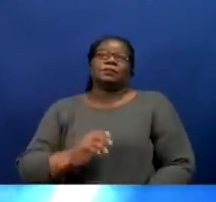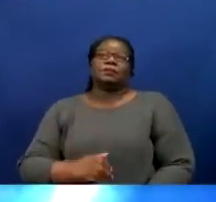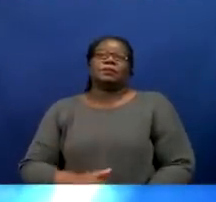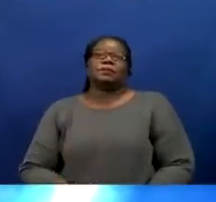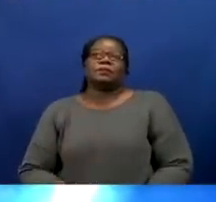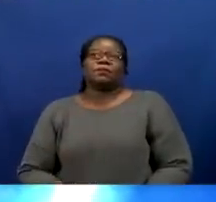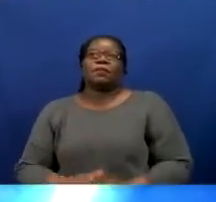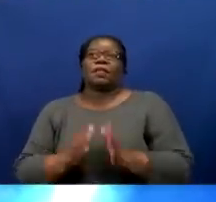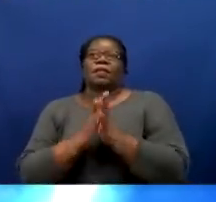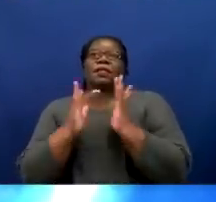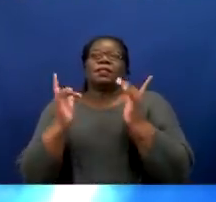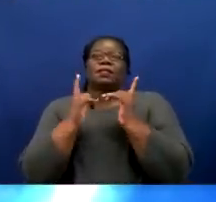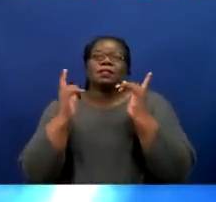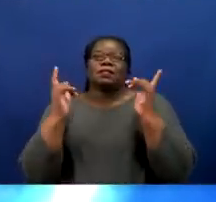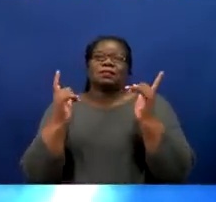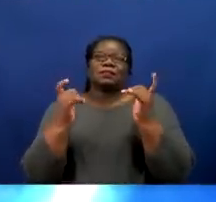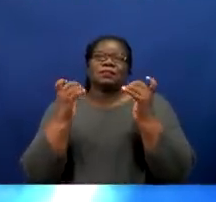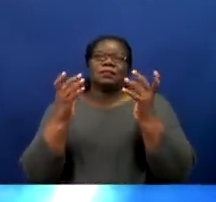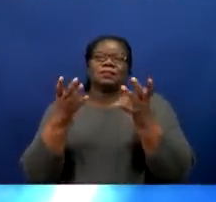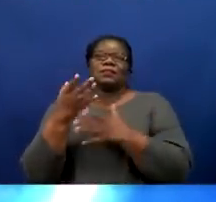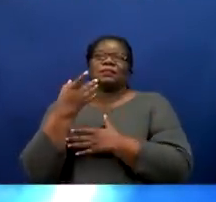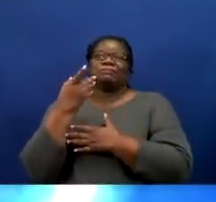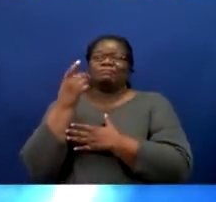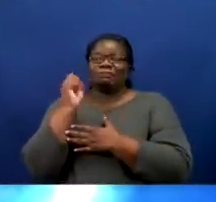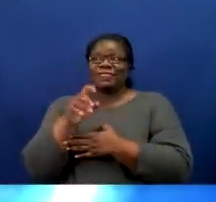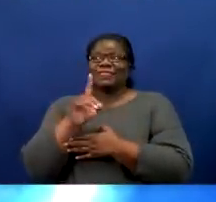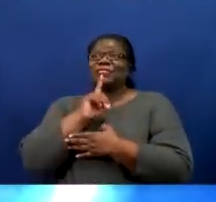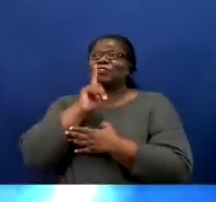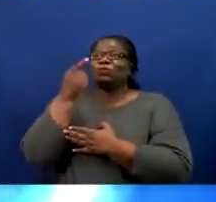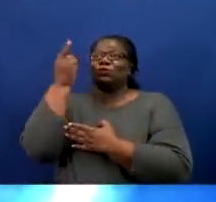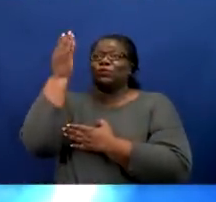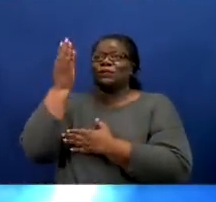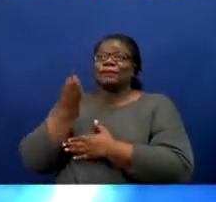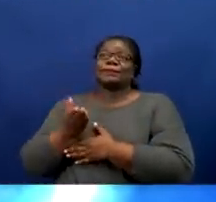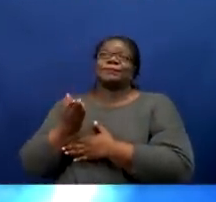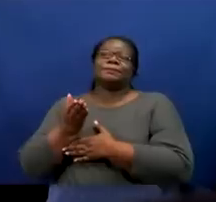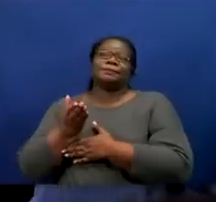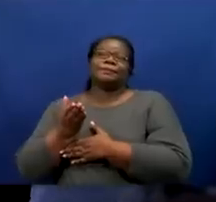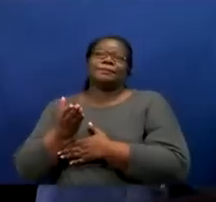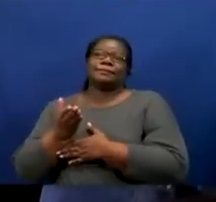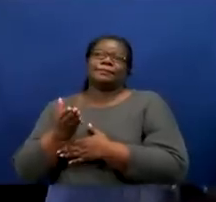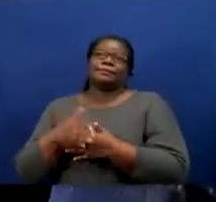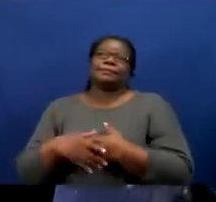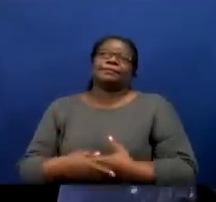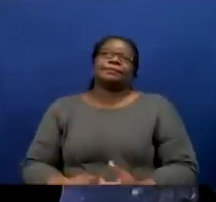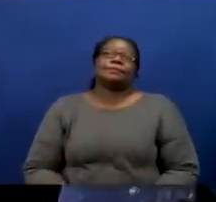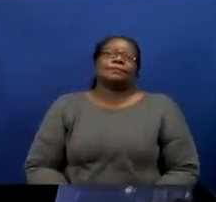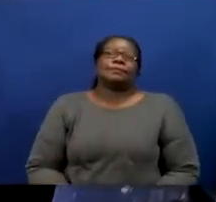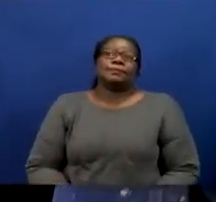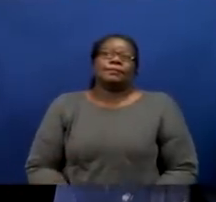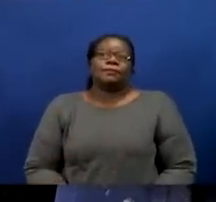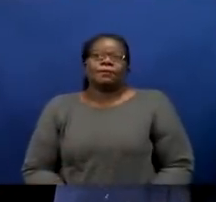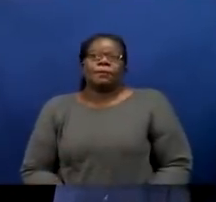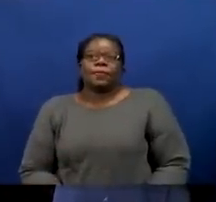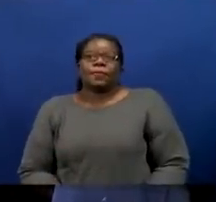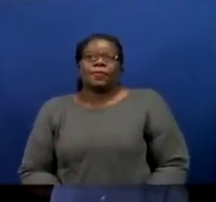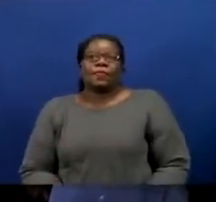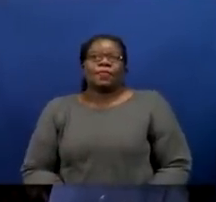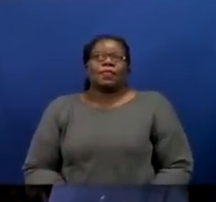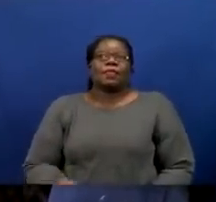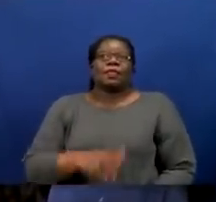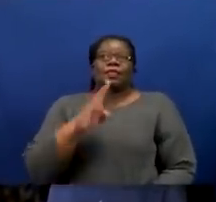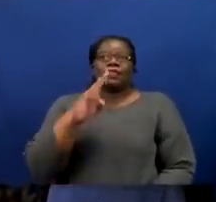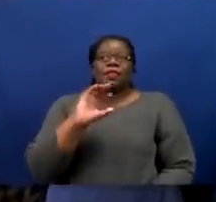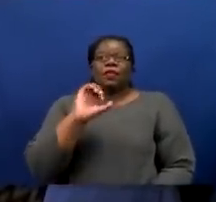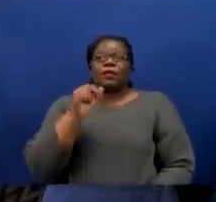rock. Hallelujah. Yes, he is. Yes, he is. Yes, he is. Second Chronicles